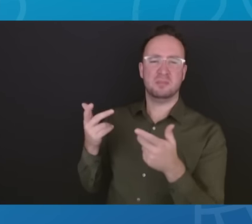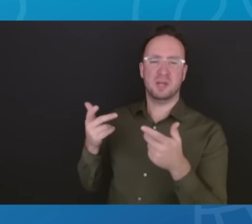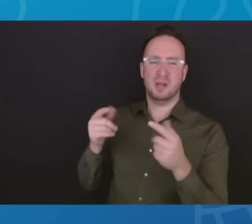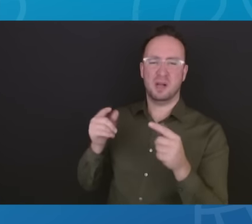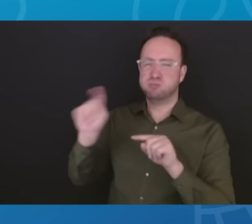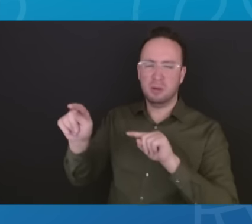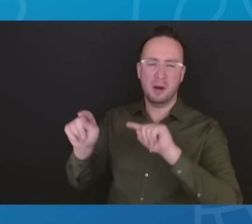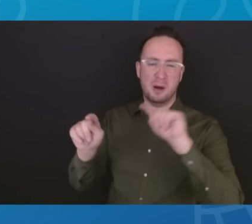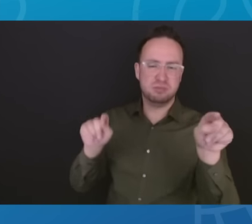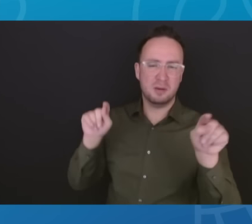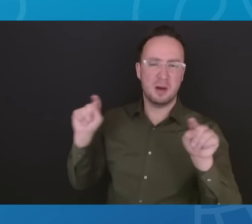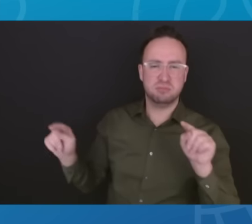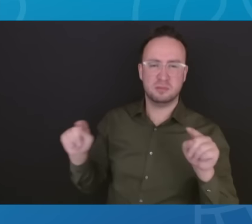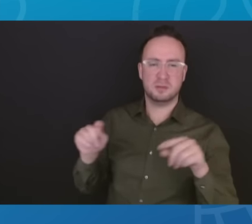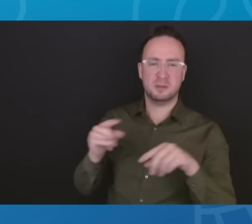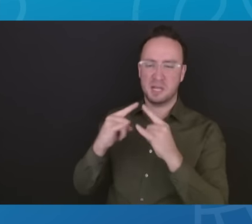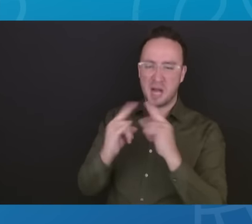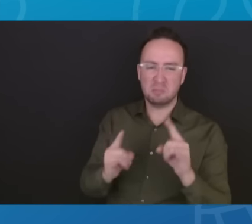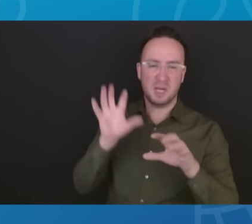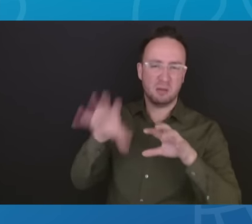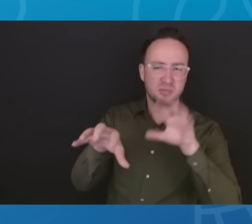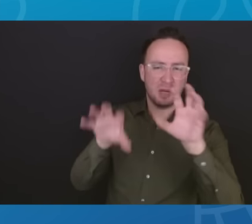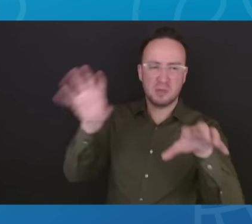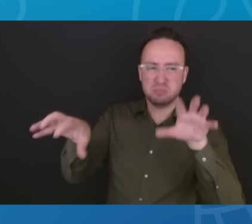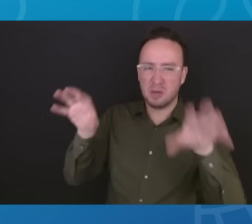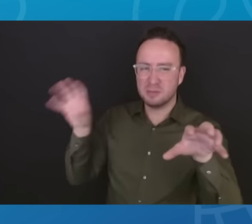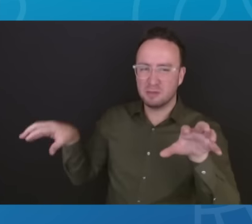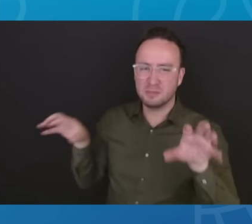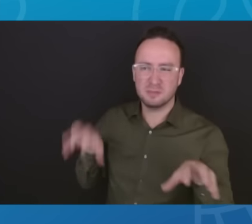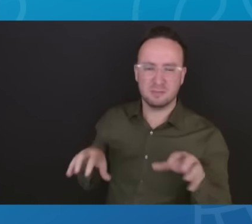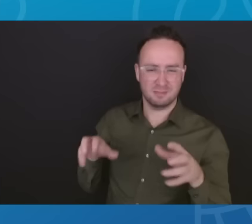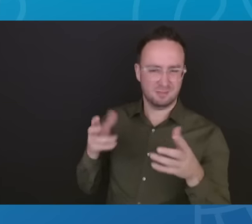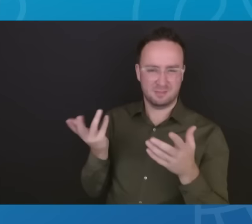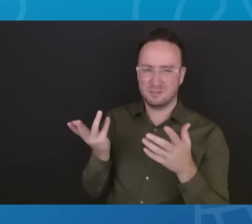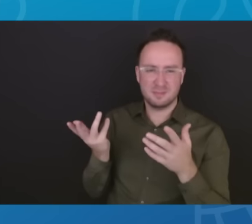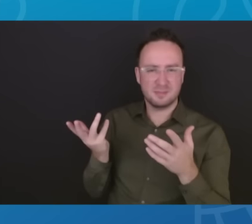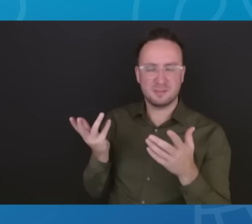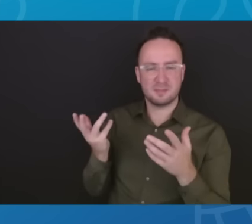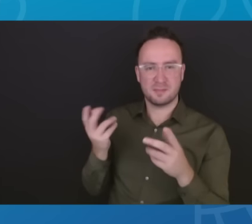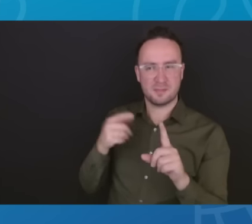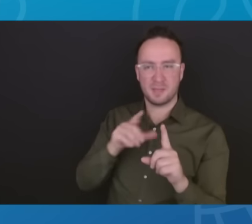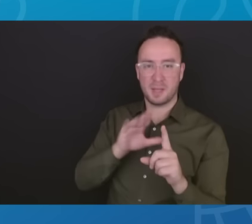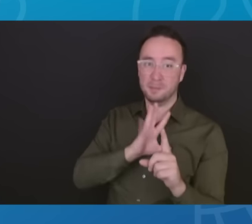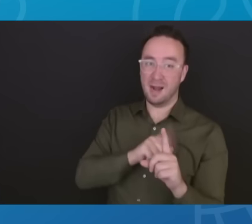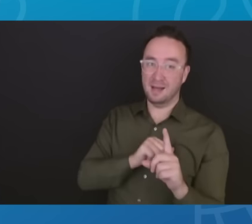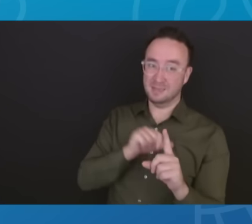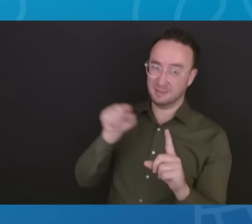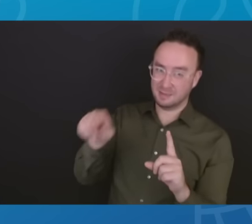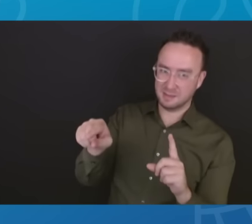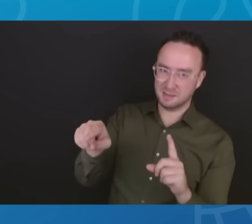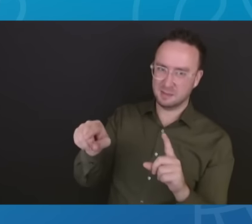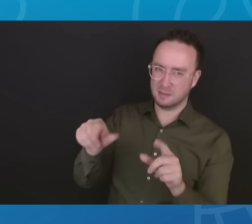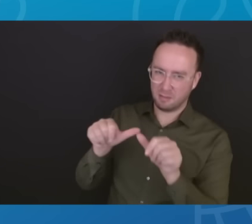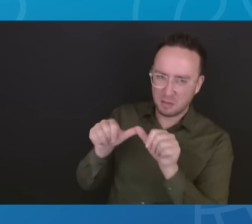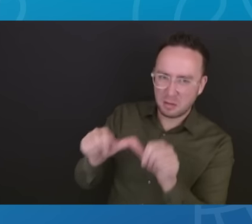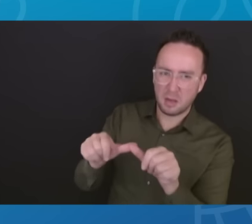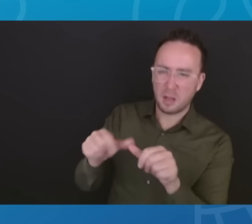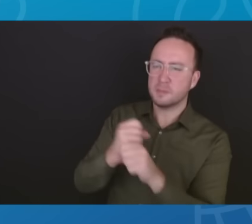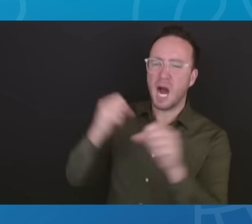are advised to go to for safe havens and so on with F-35s and bombs that are 2,000 pound-pounds?